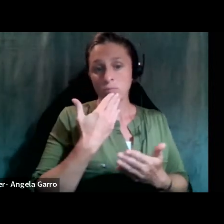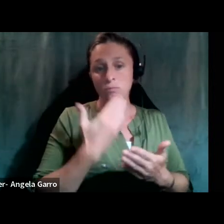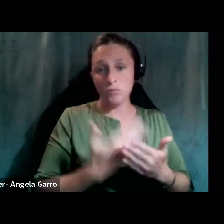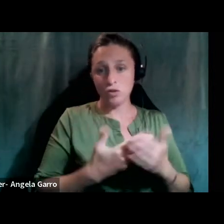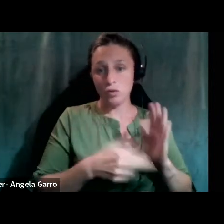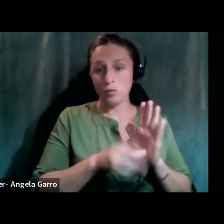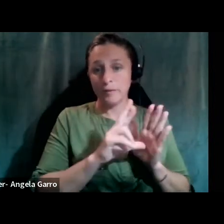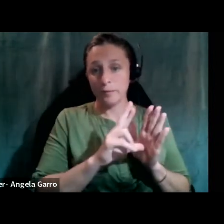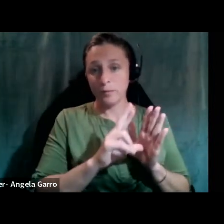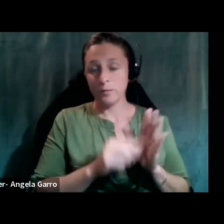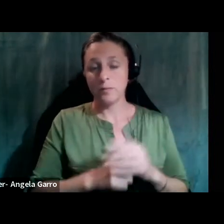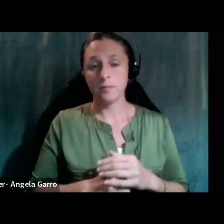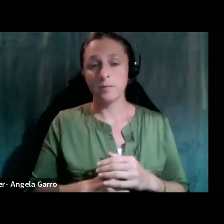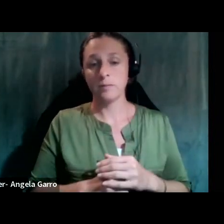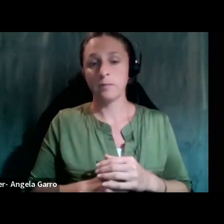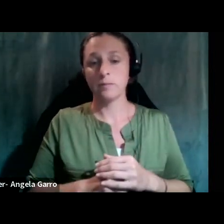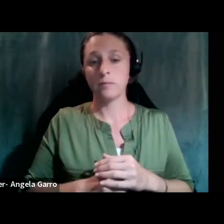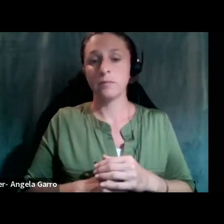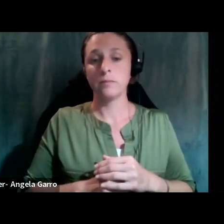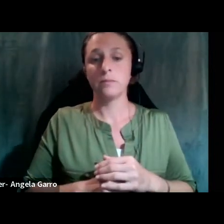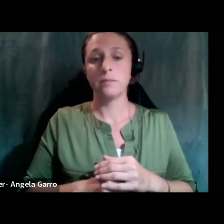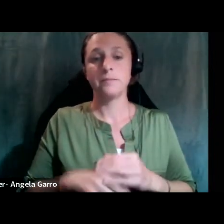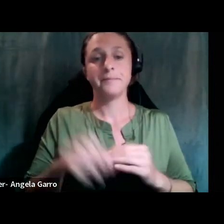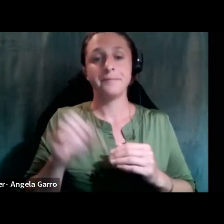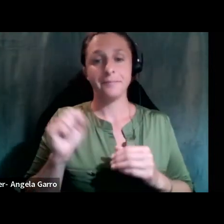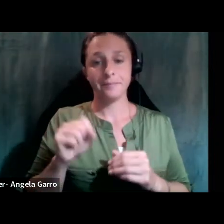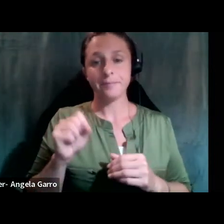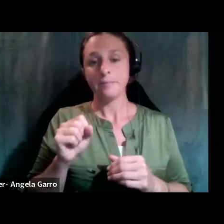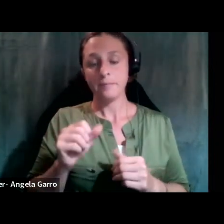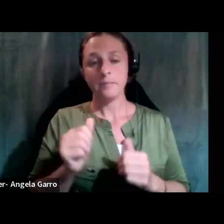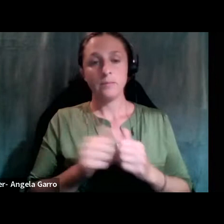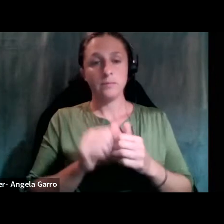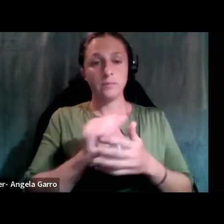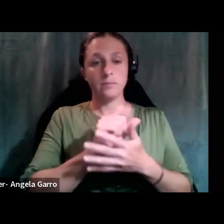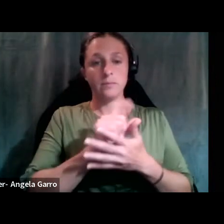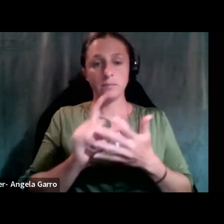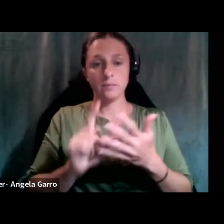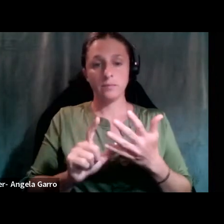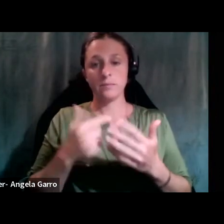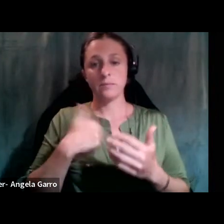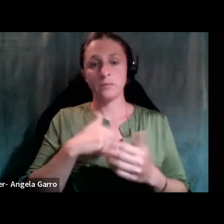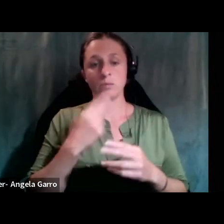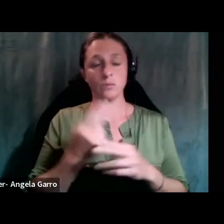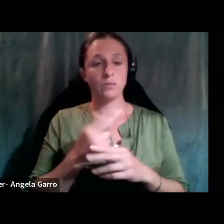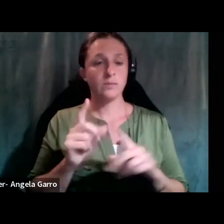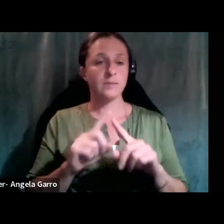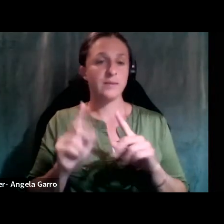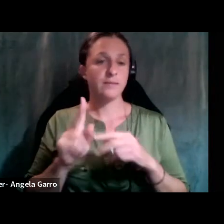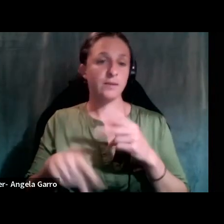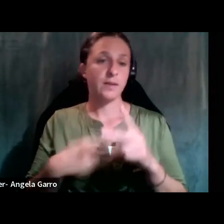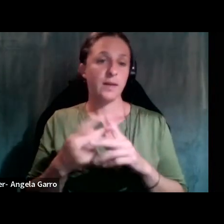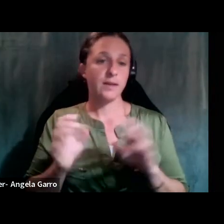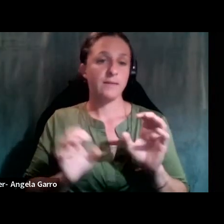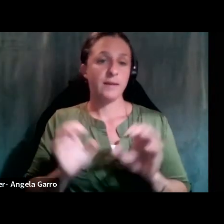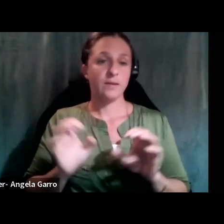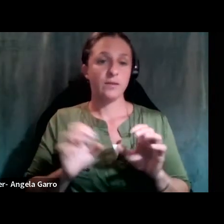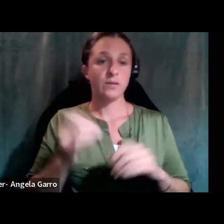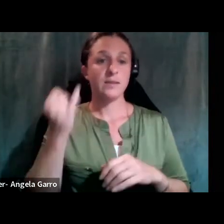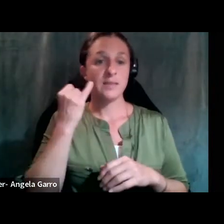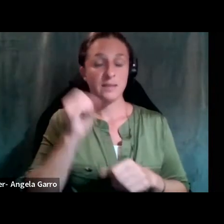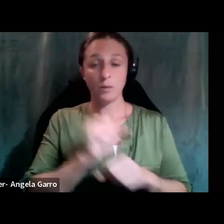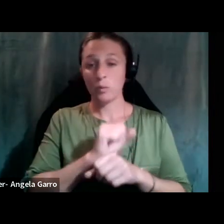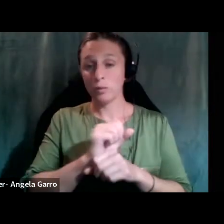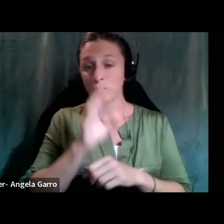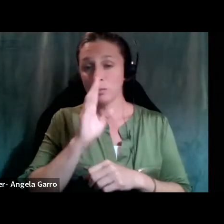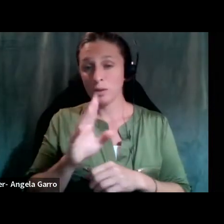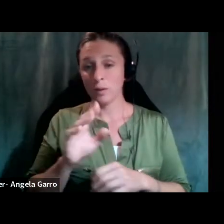reviews. Okay. Yes. So with all of them, we use different types of evaluation. So if it is working directly with